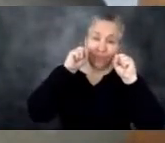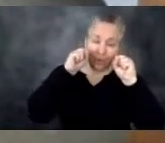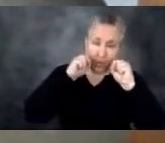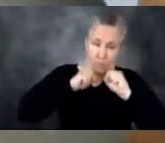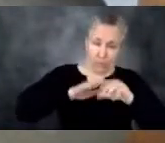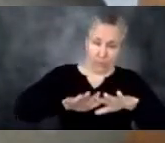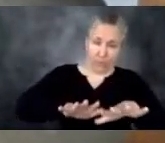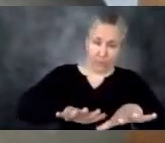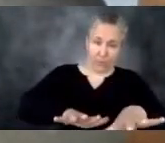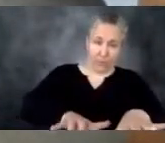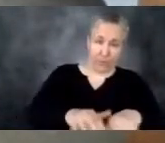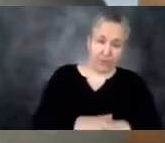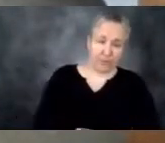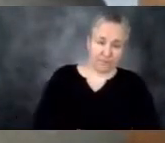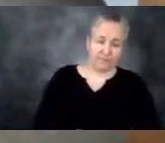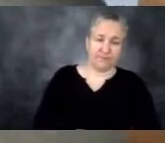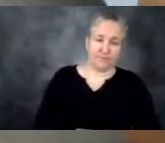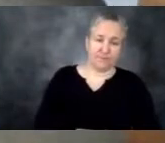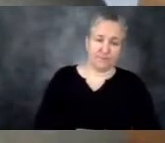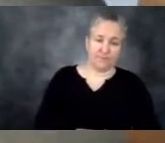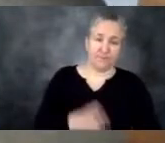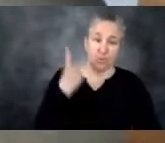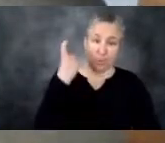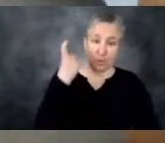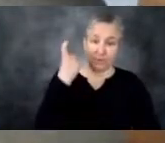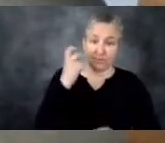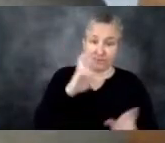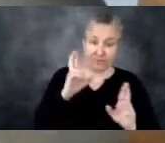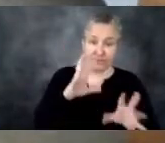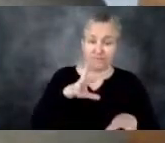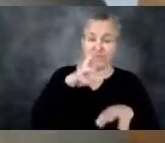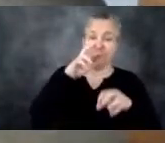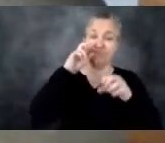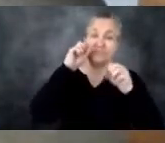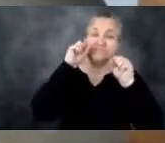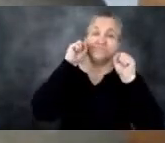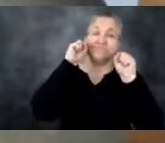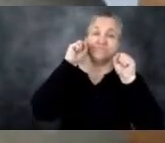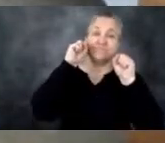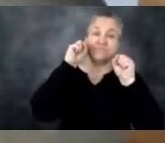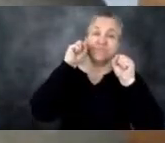and exhale. One more time, everybody. Inhale